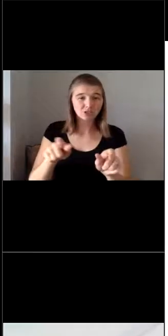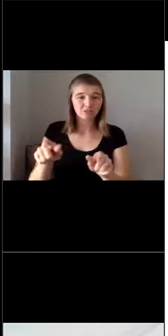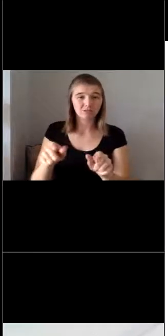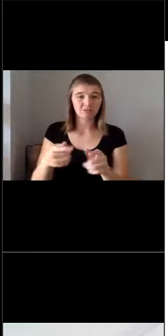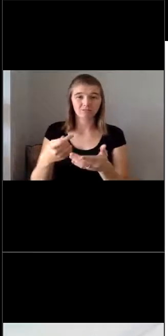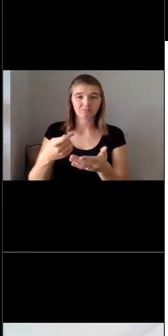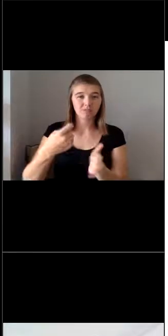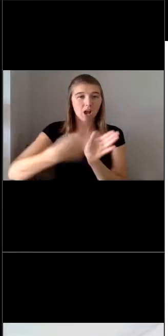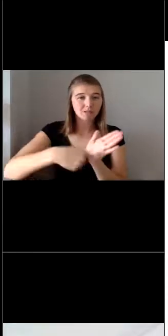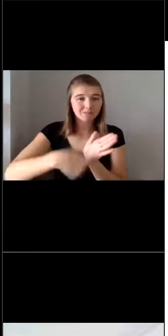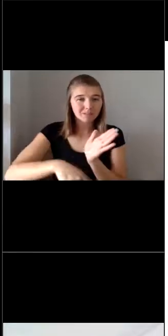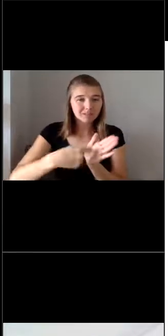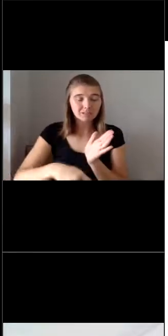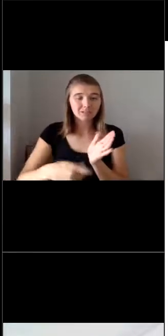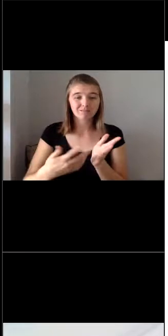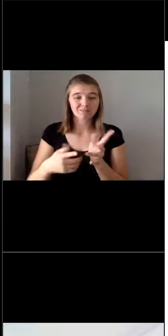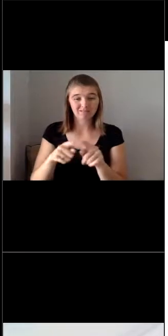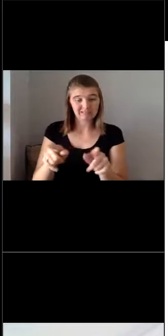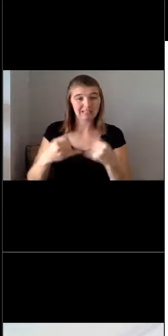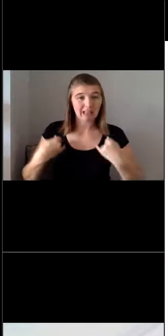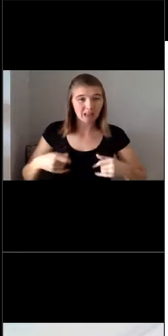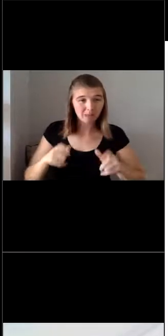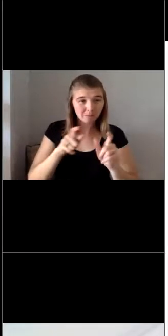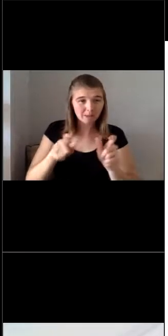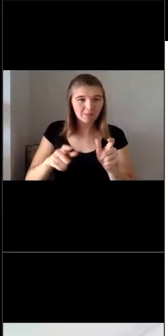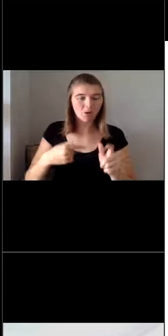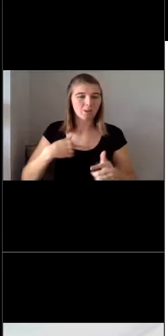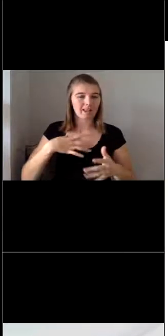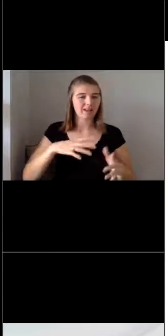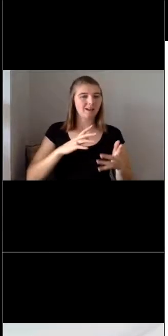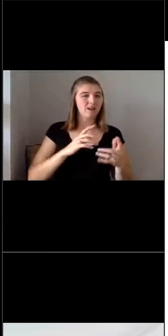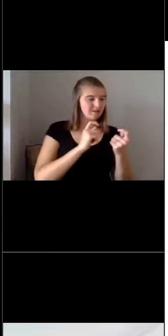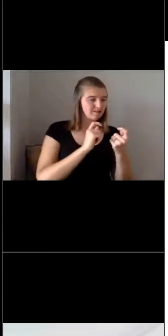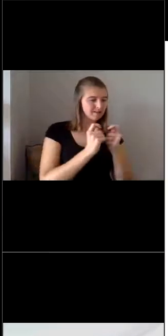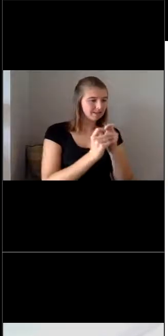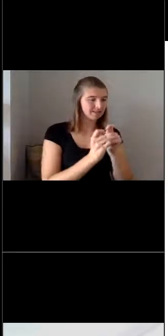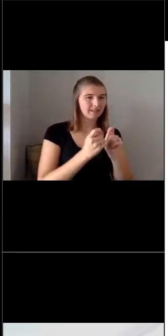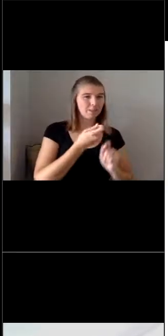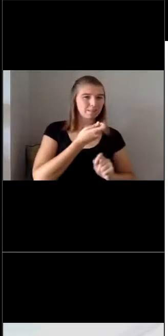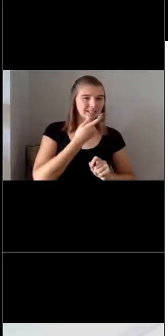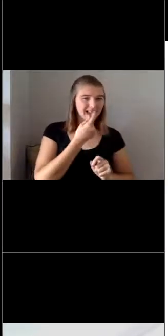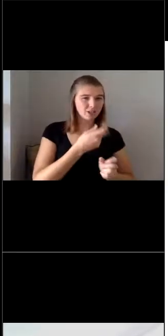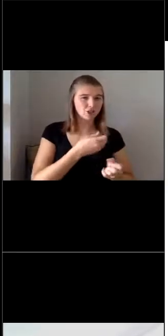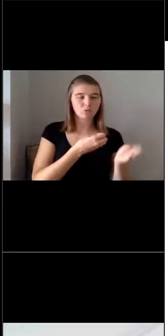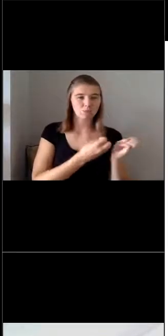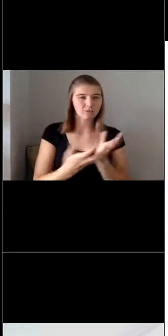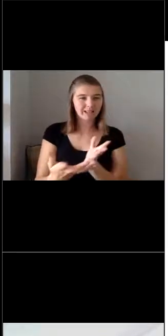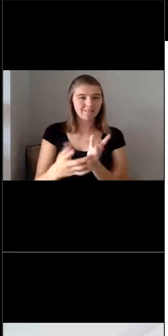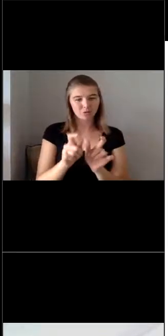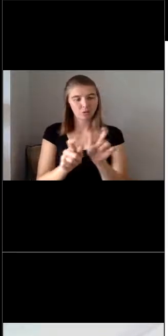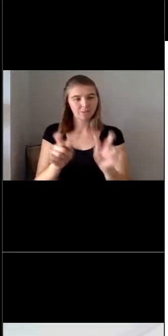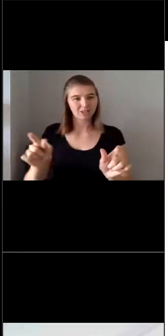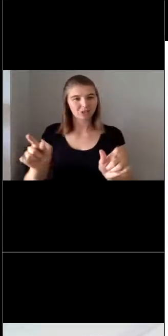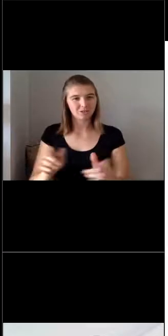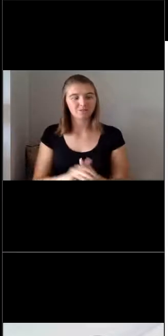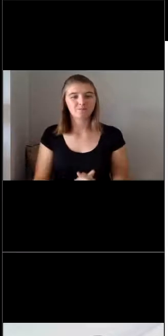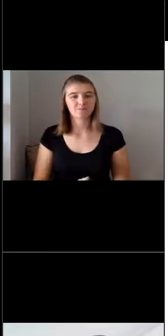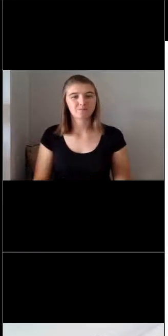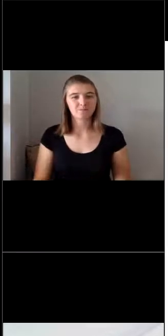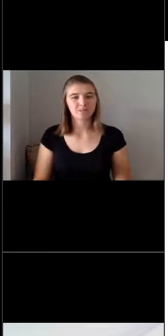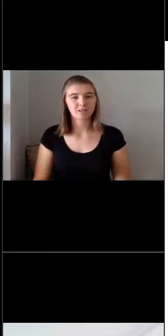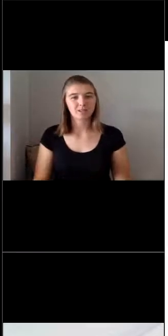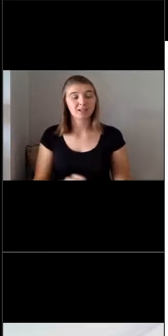mitigation to serve our patients and consumer needs. We also paid attention to the transparency, respect, and